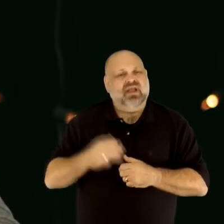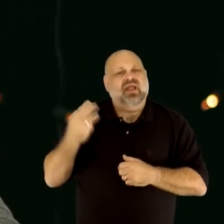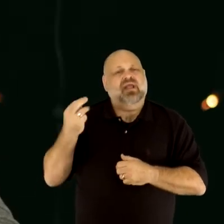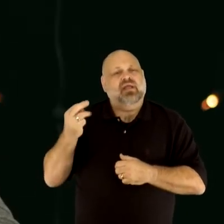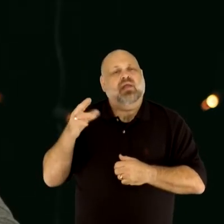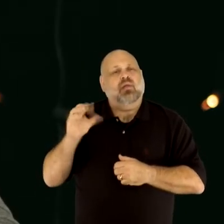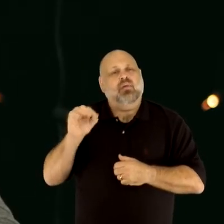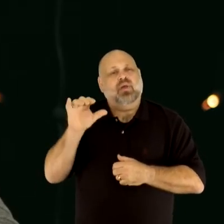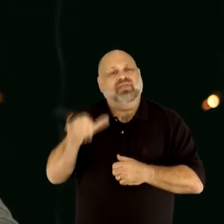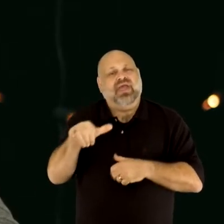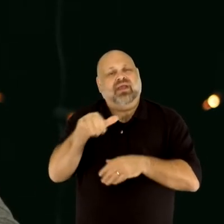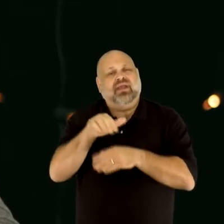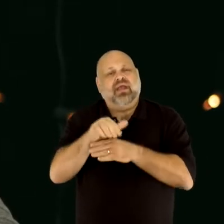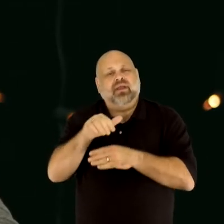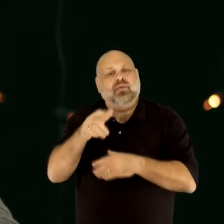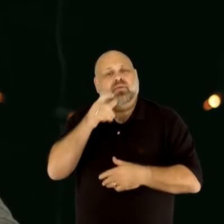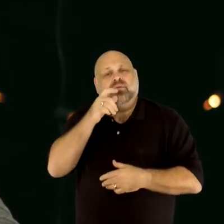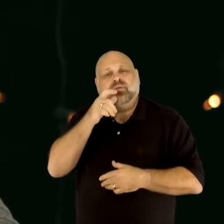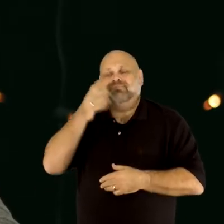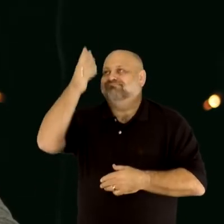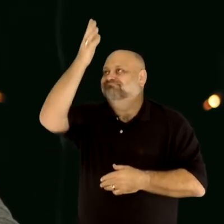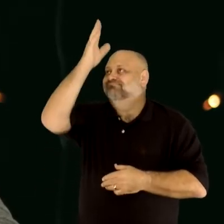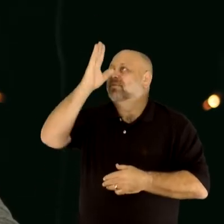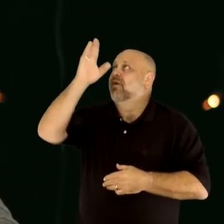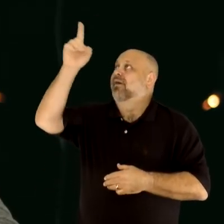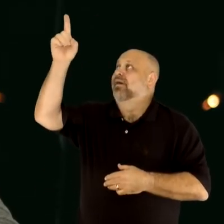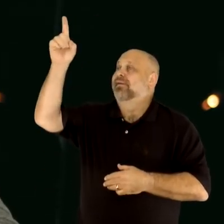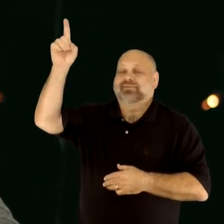The hero that night was God,